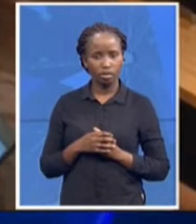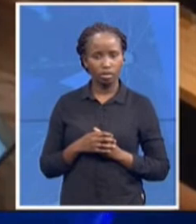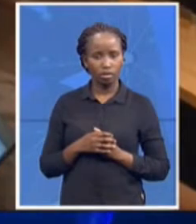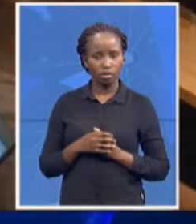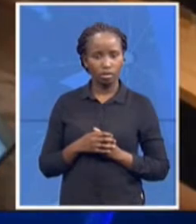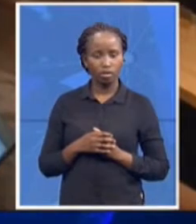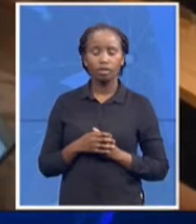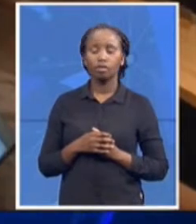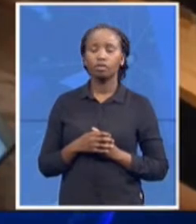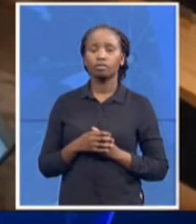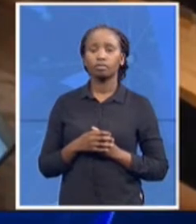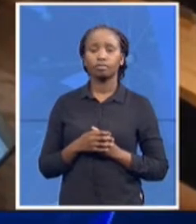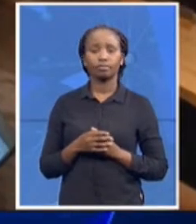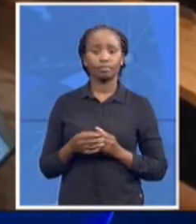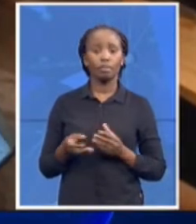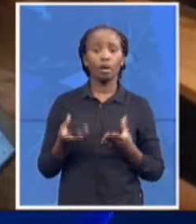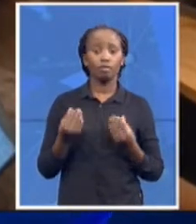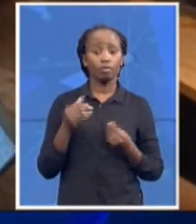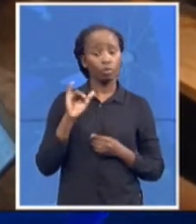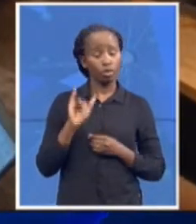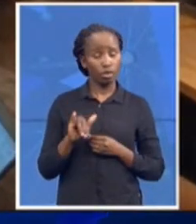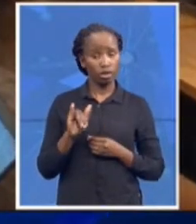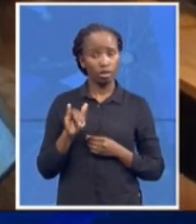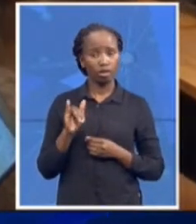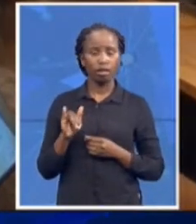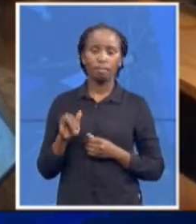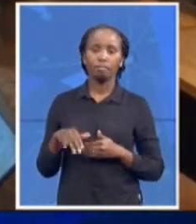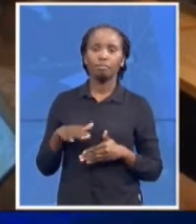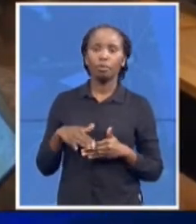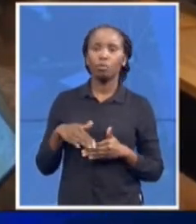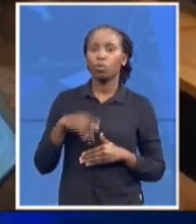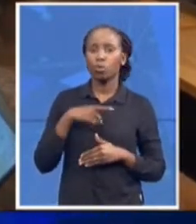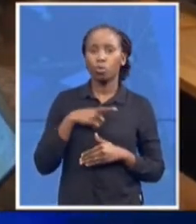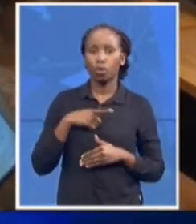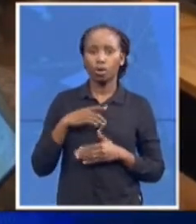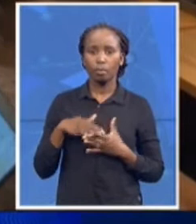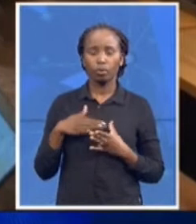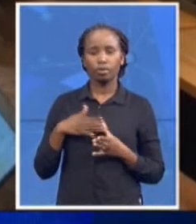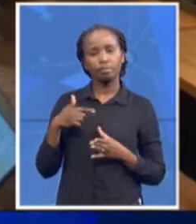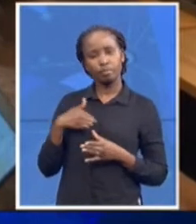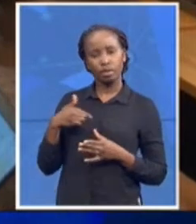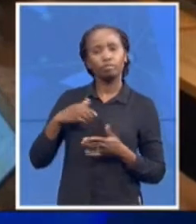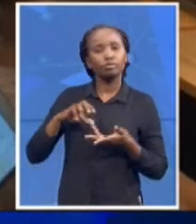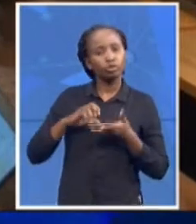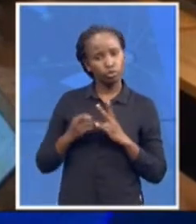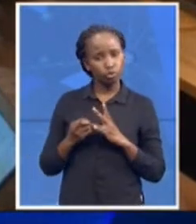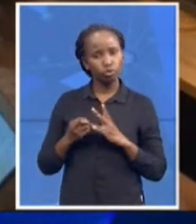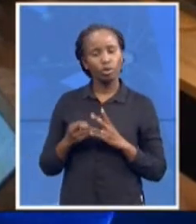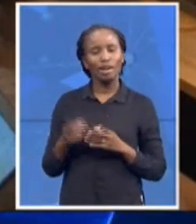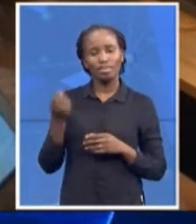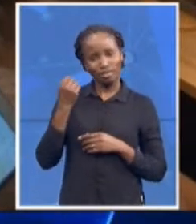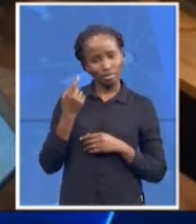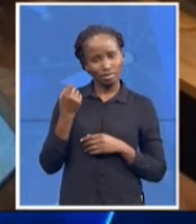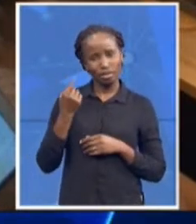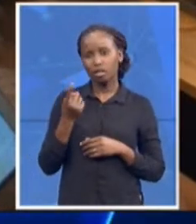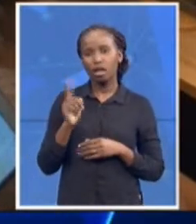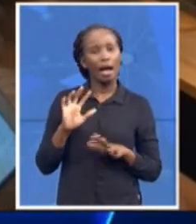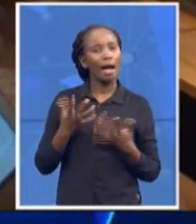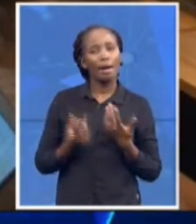says, I am trying to wrap up my head around how that happened. The report talks about